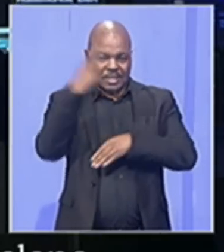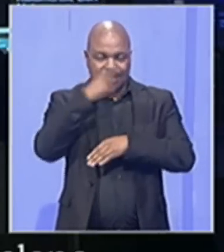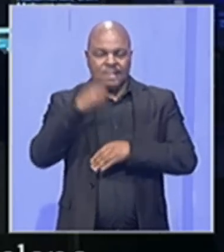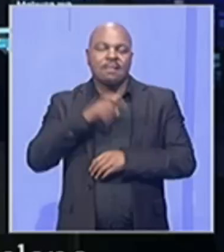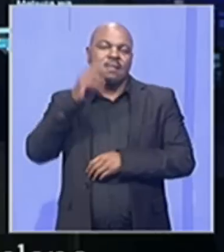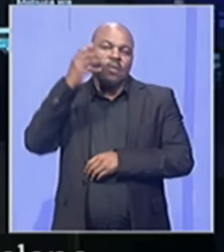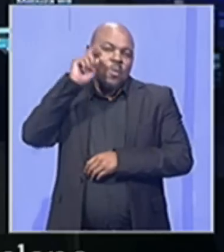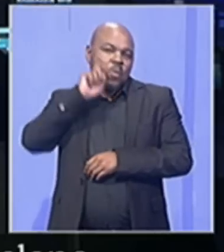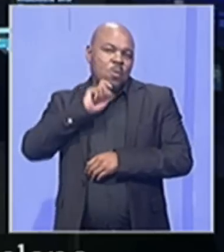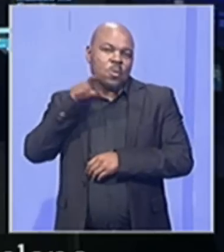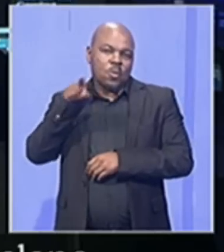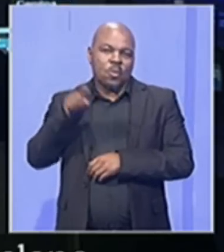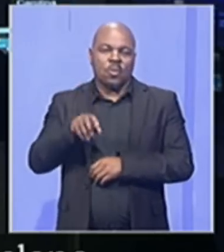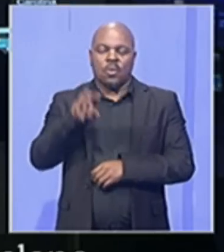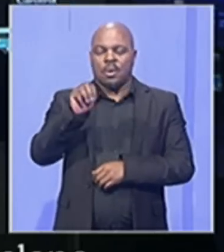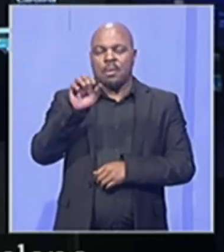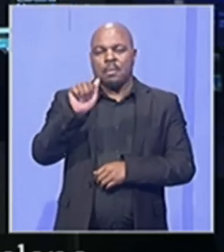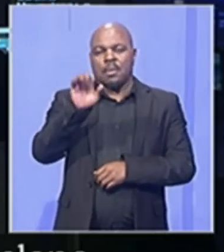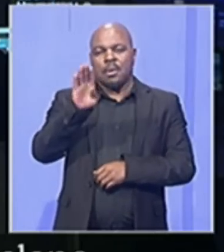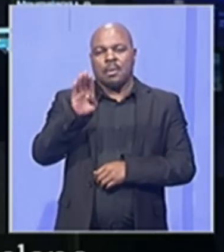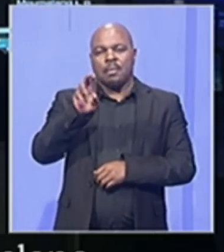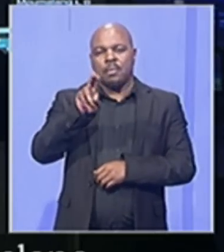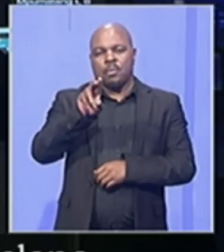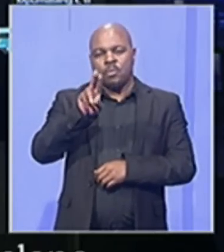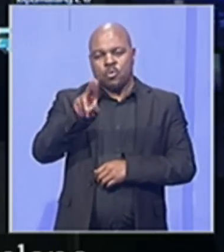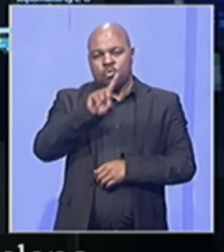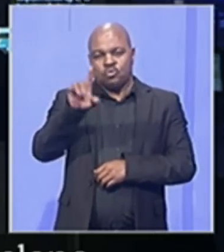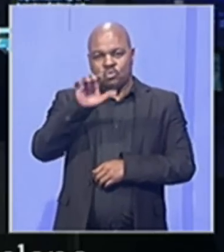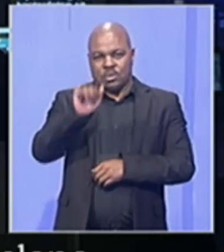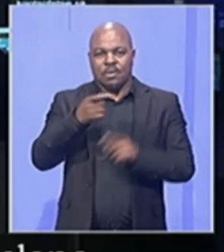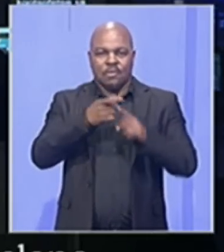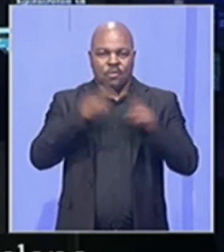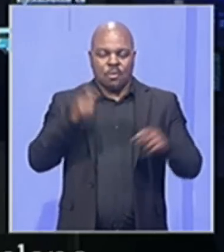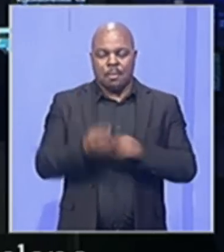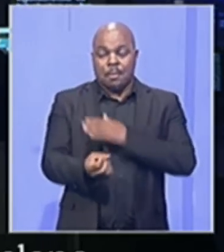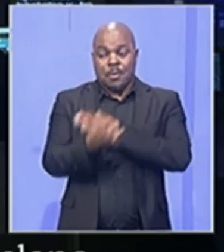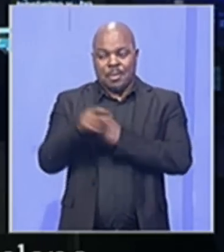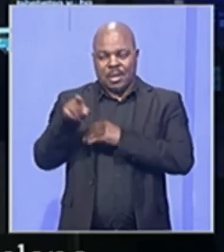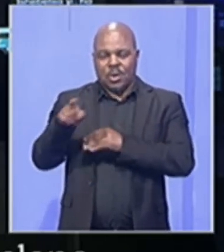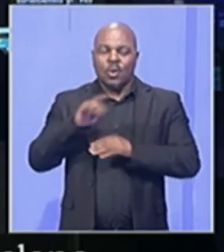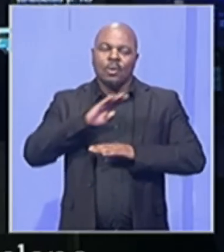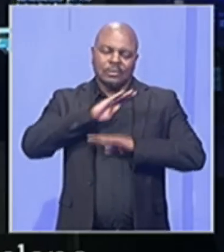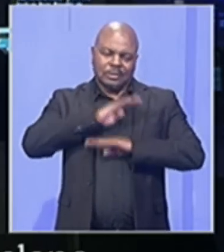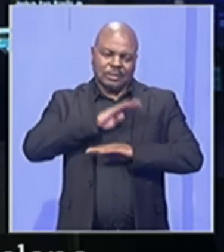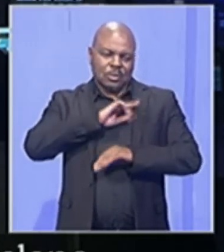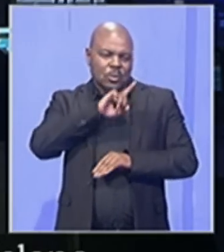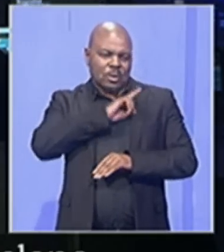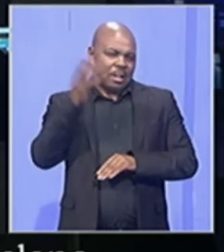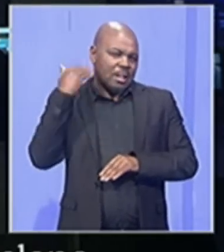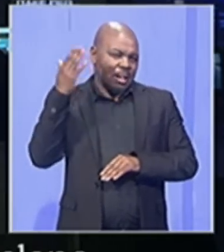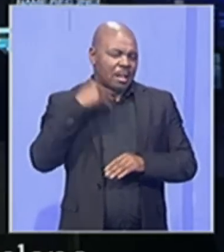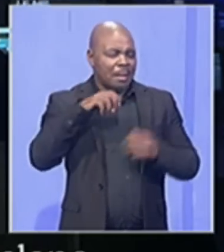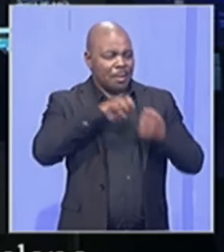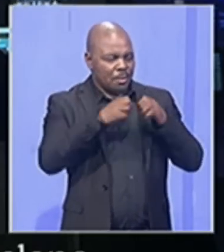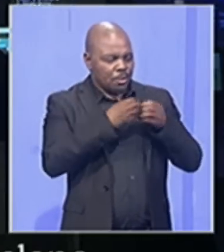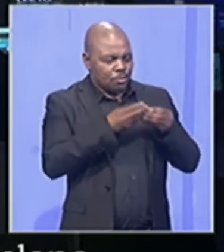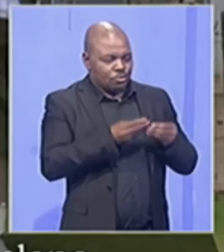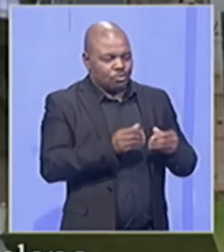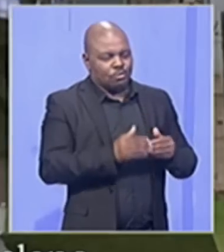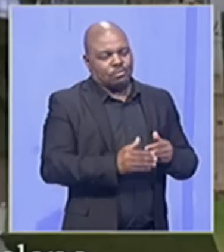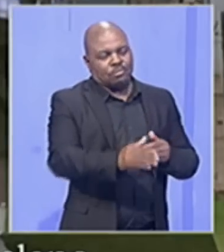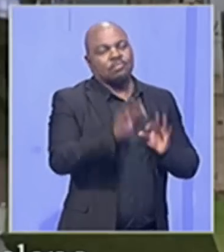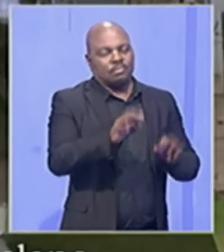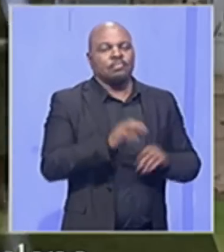wa Caroline Mpumalanga o kgotsofetse ke tshebetso ya ho leka ho fodisa maqeba a puso ya kgale.